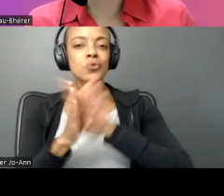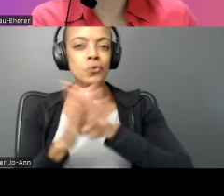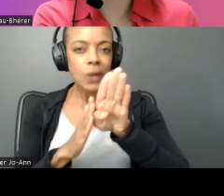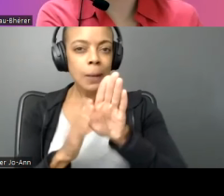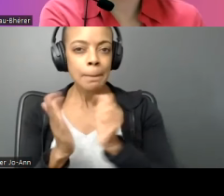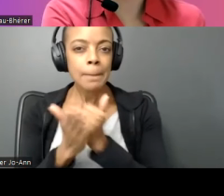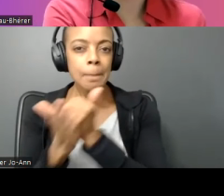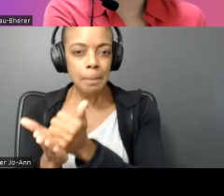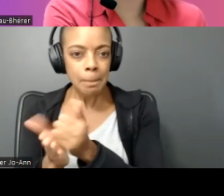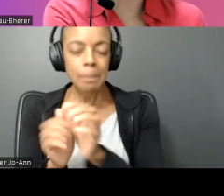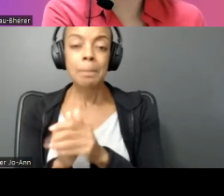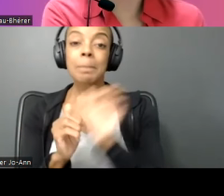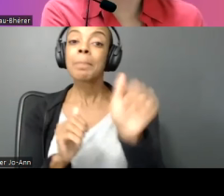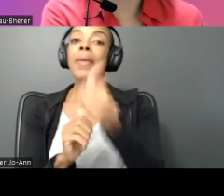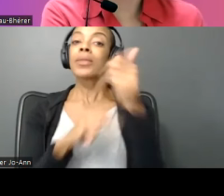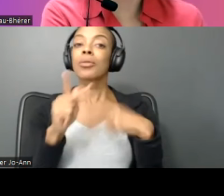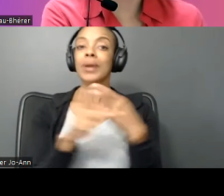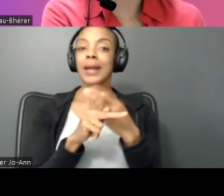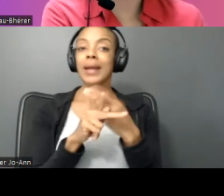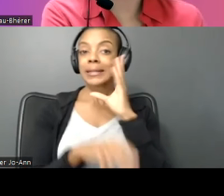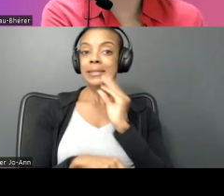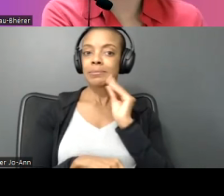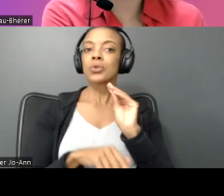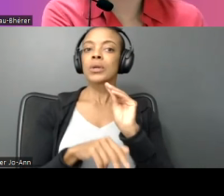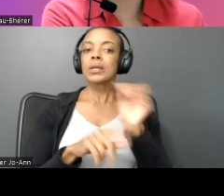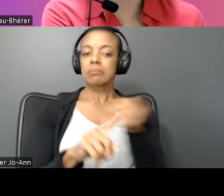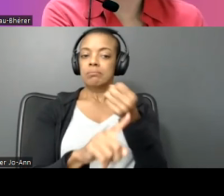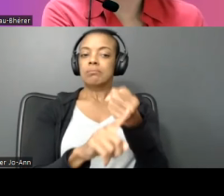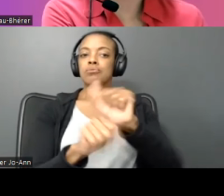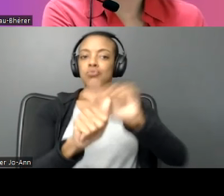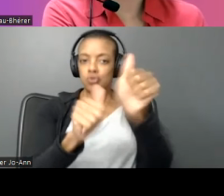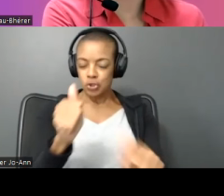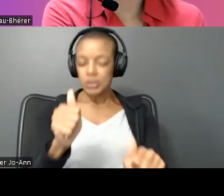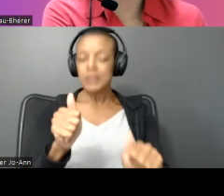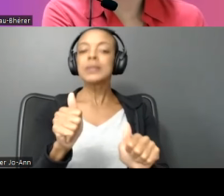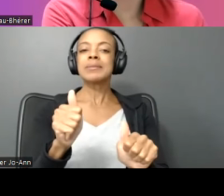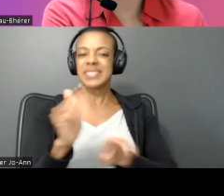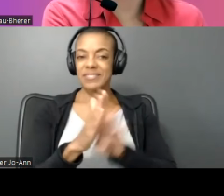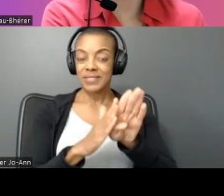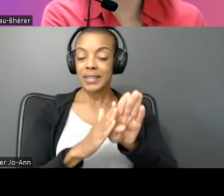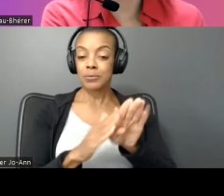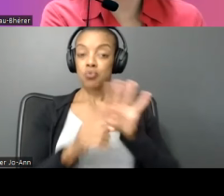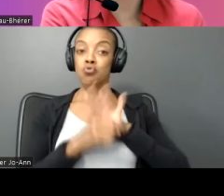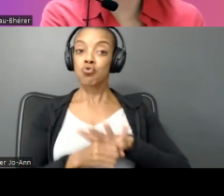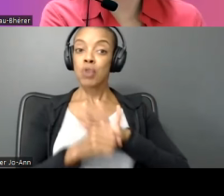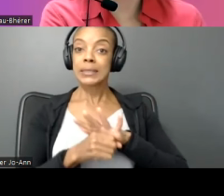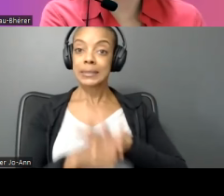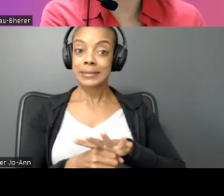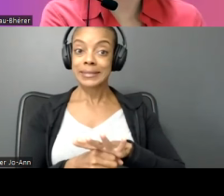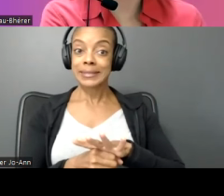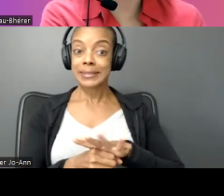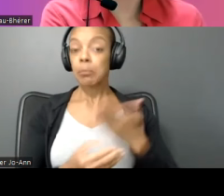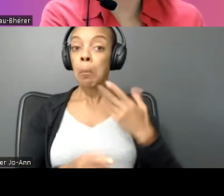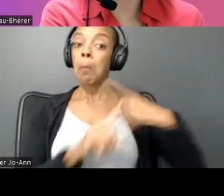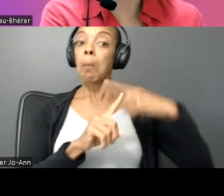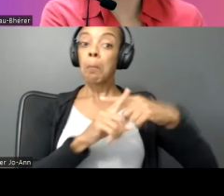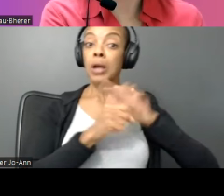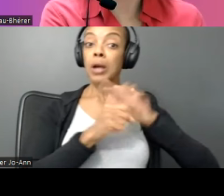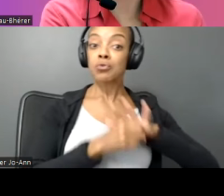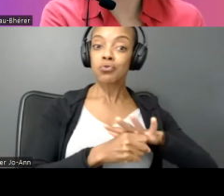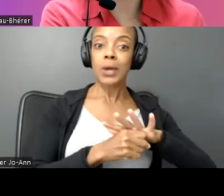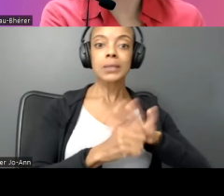childhood experience shapes brain development too, and that's stress. Good kinds of stress, like meeting new people or studying for a